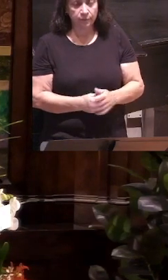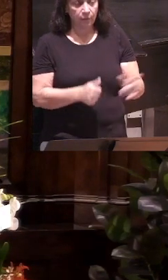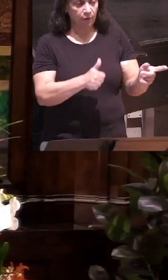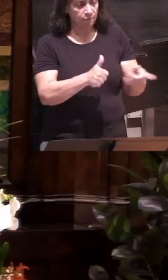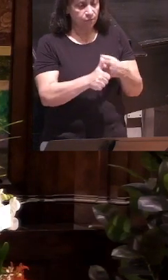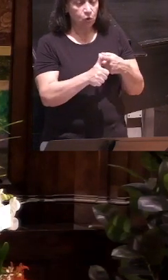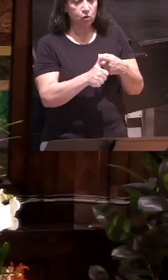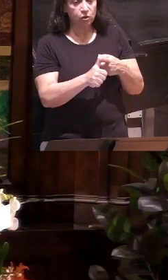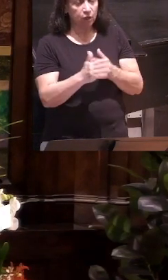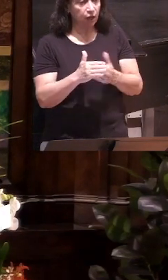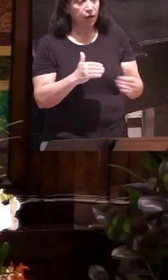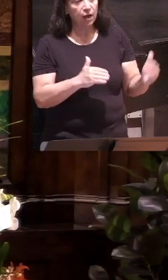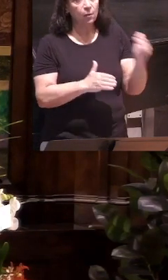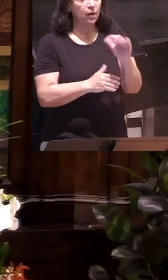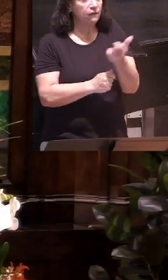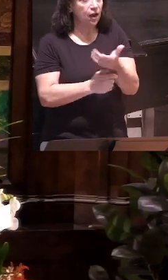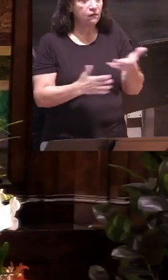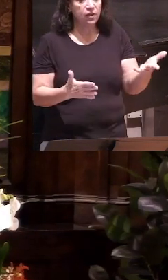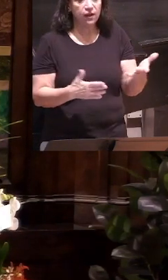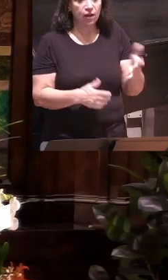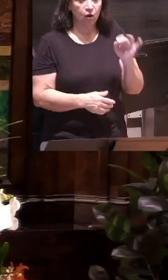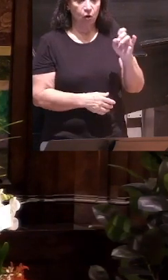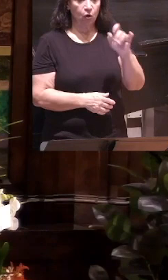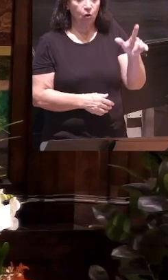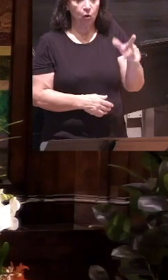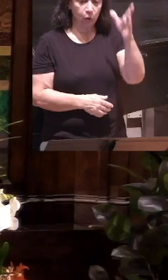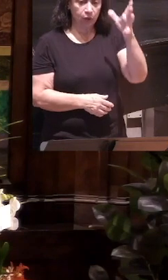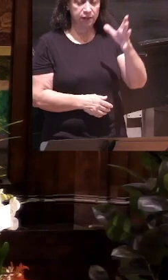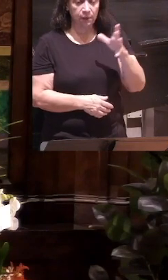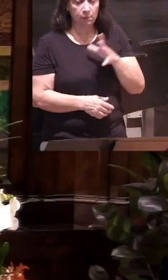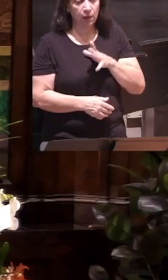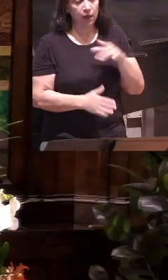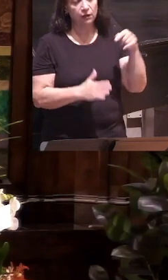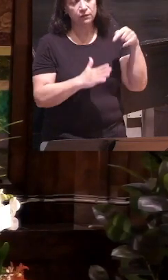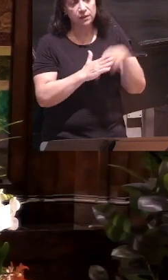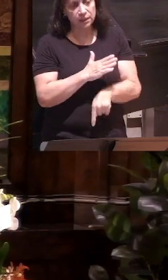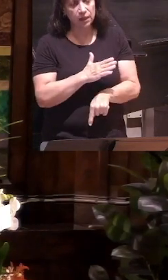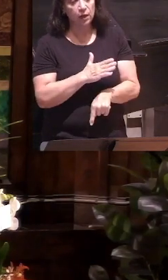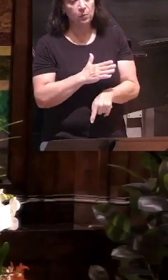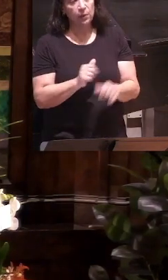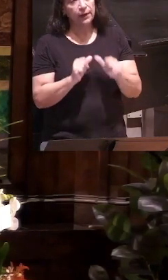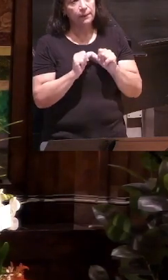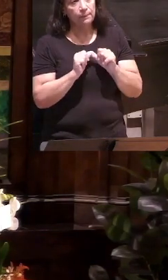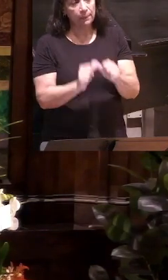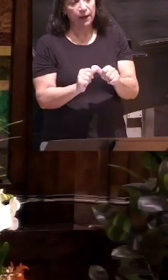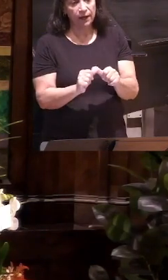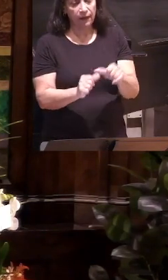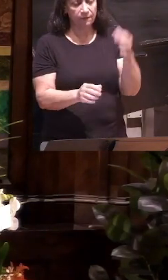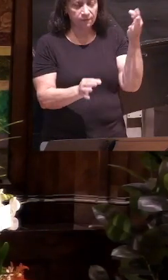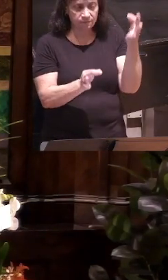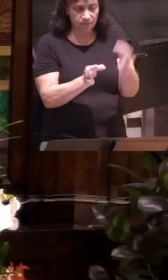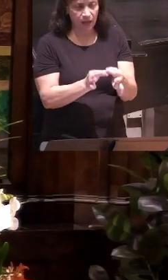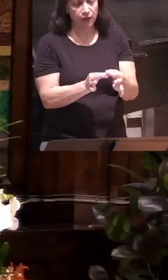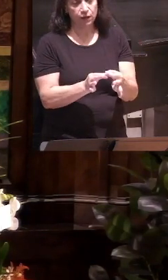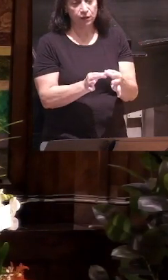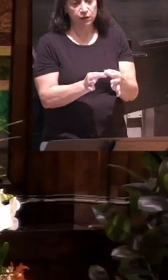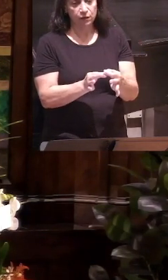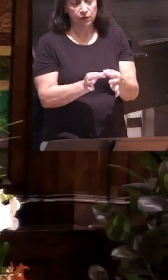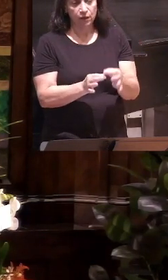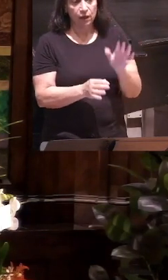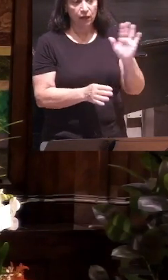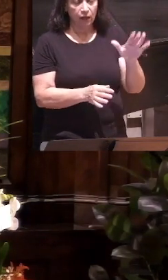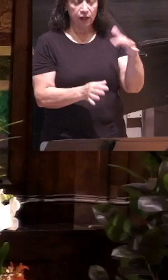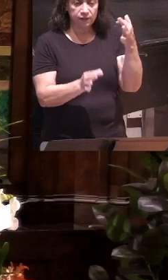First and above all else, Earl was a man of deep and abiding faith.